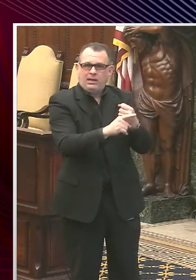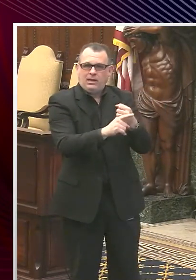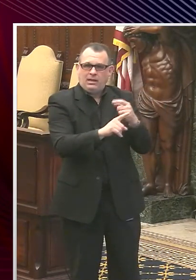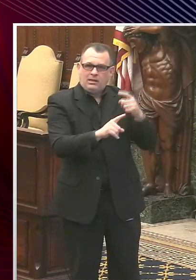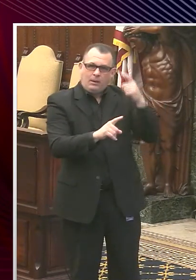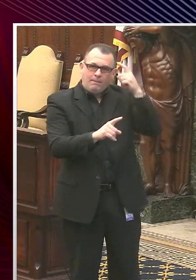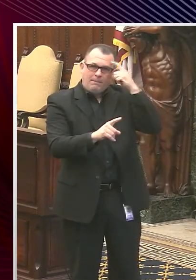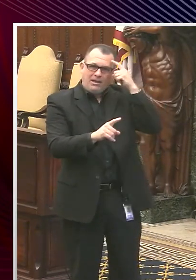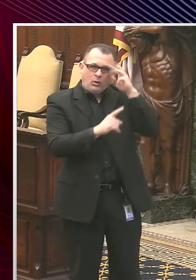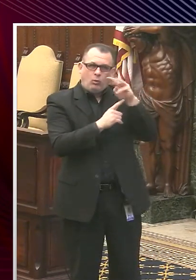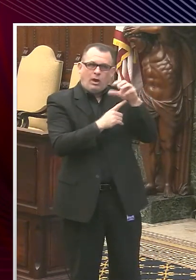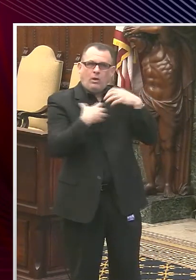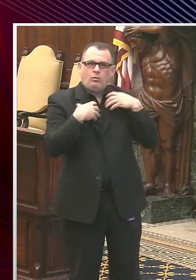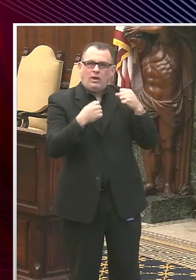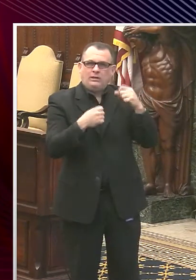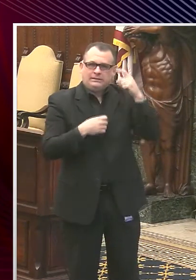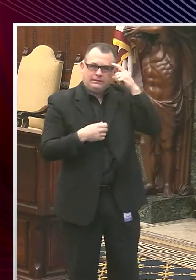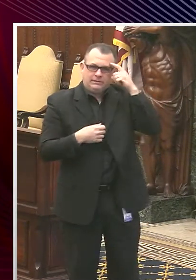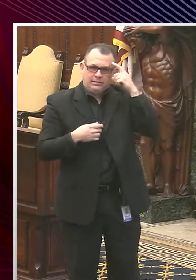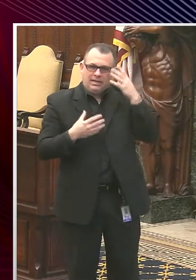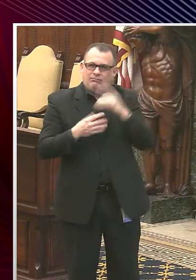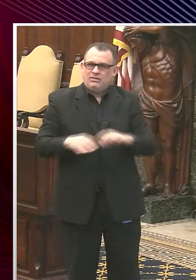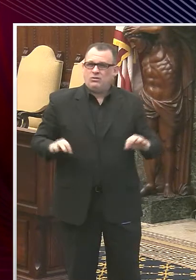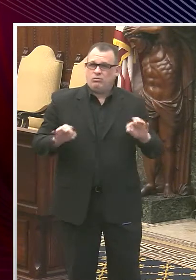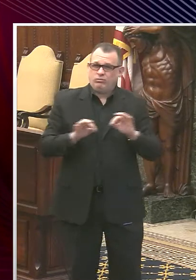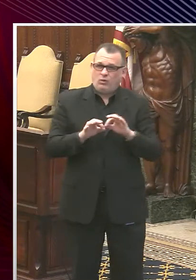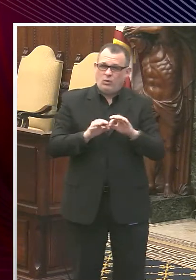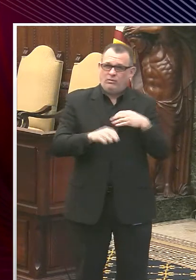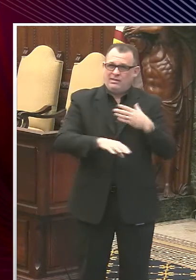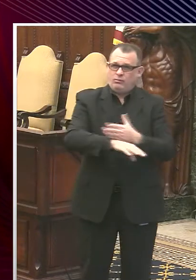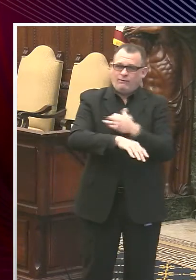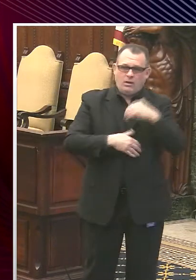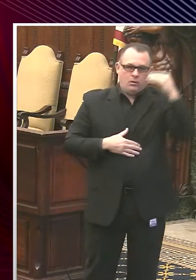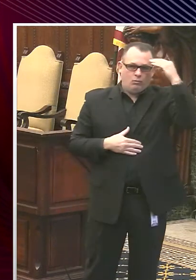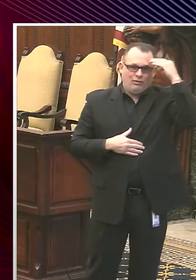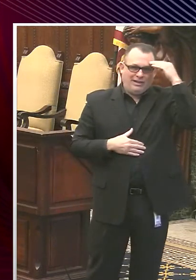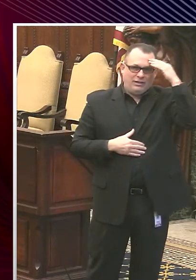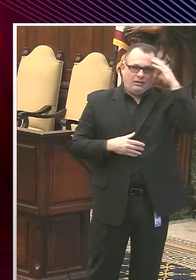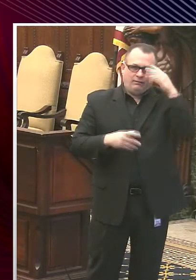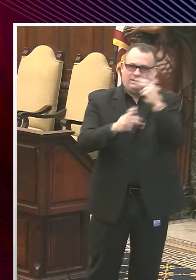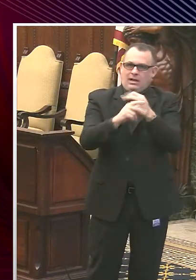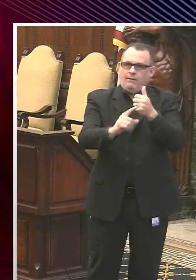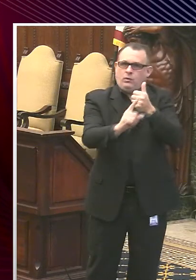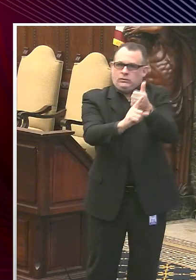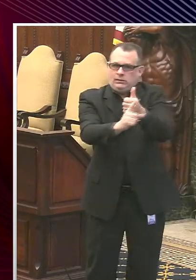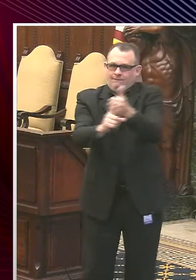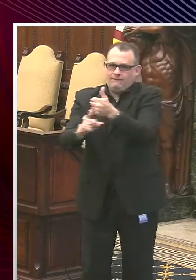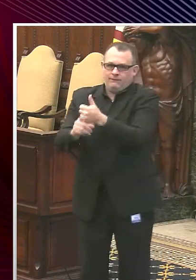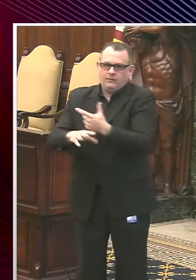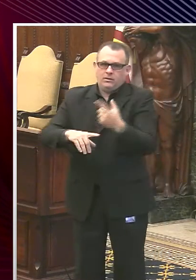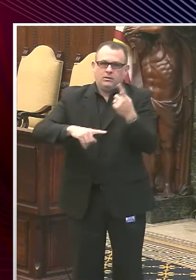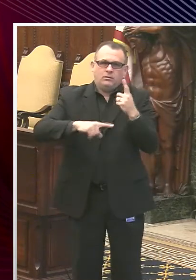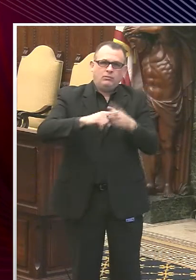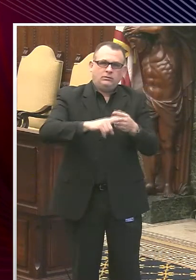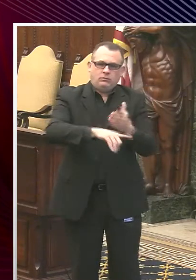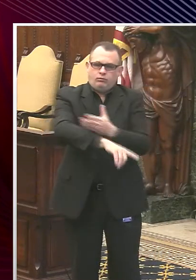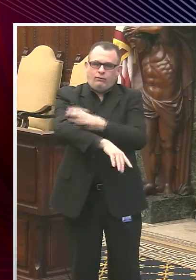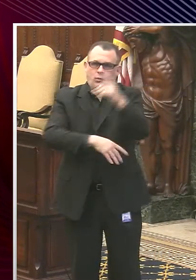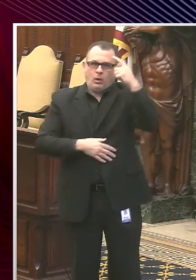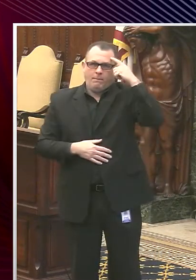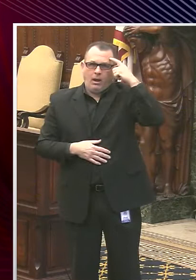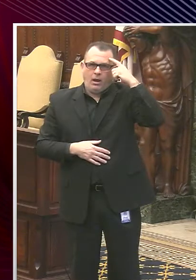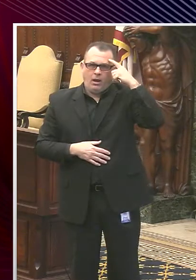wellness and the importance of raising awareness about the need to take care of yourself and boost your mood. While